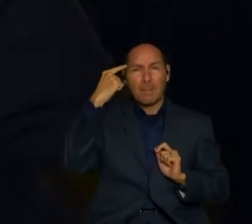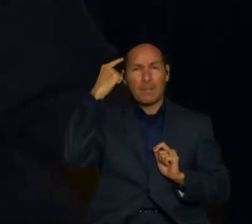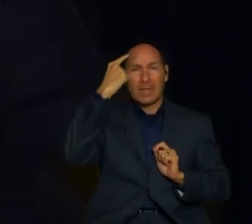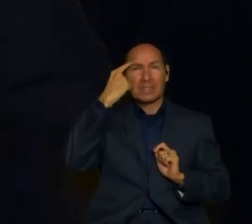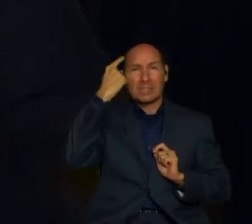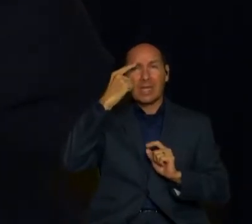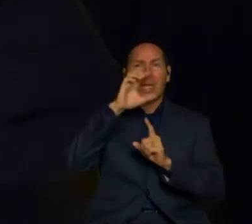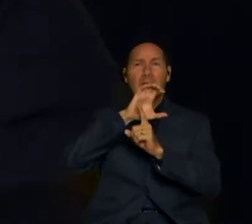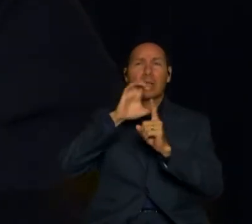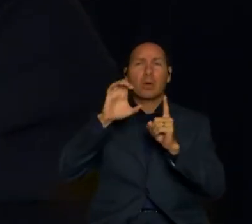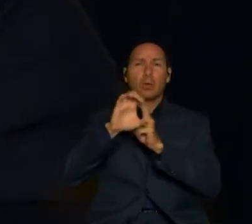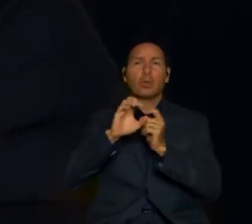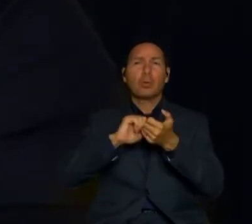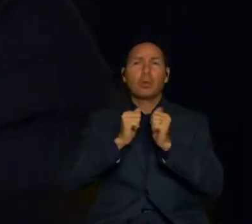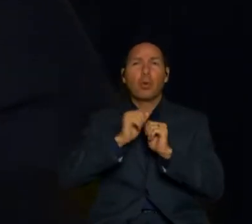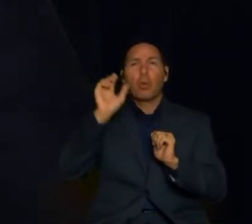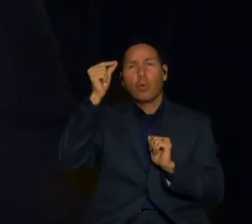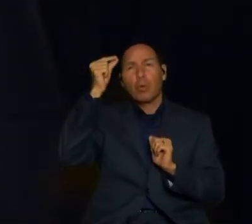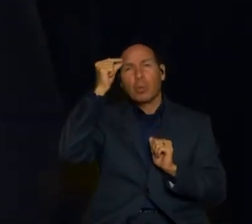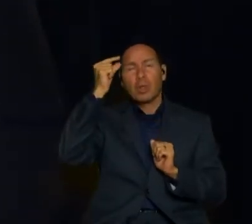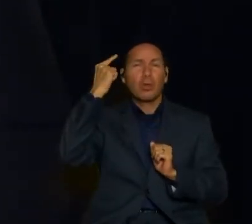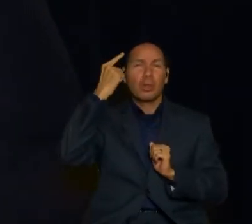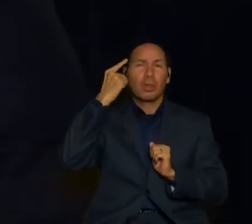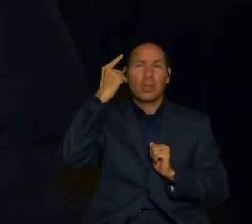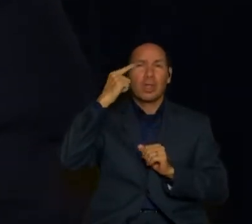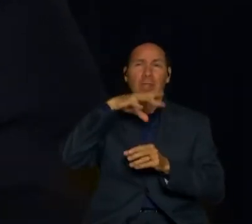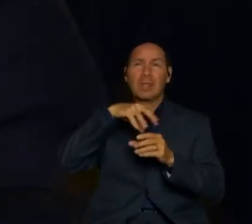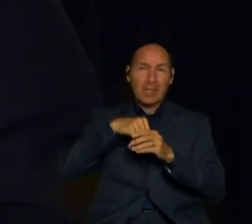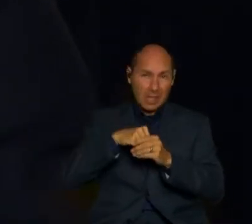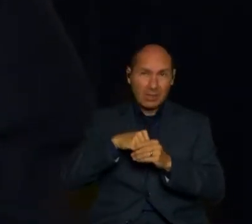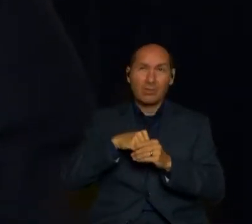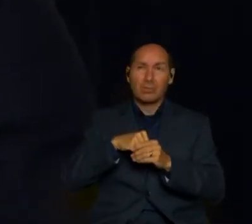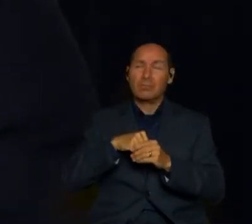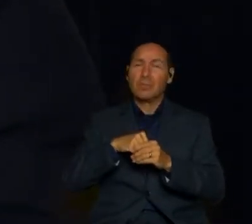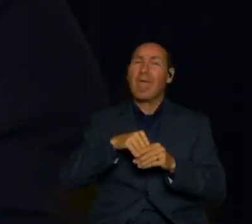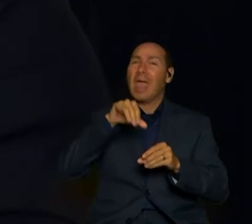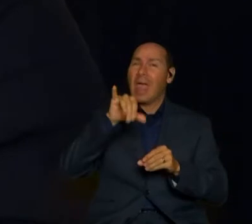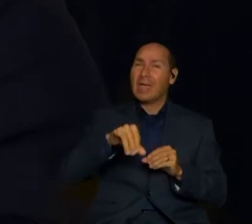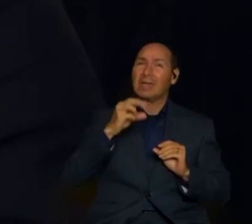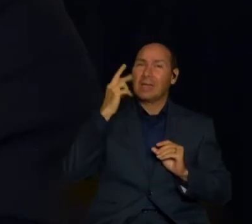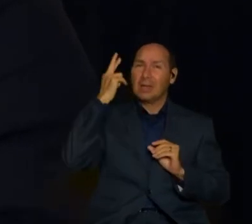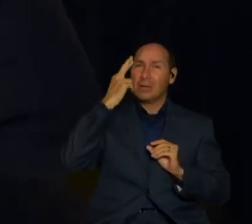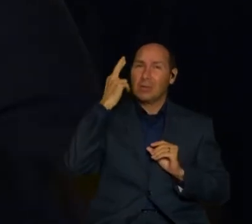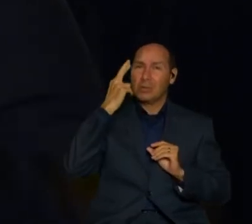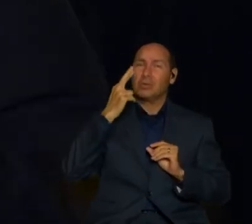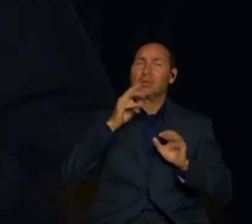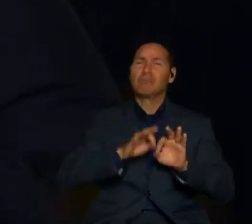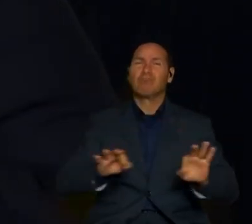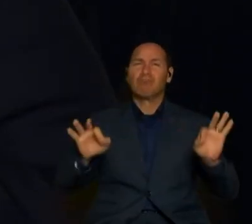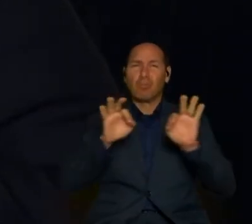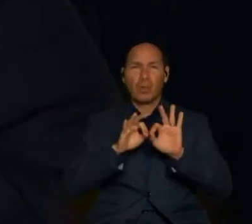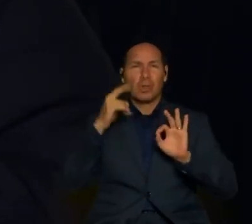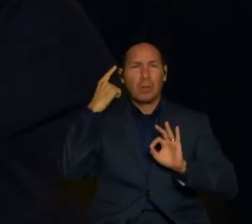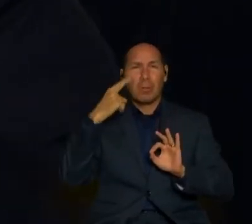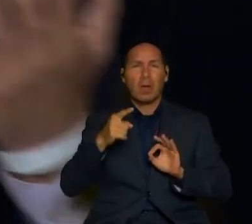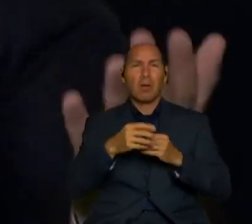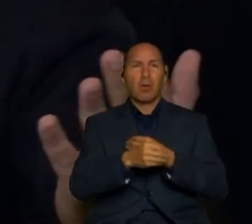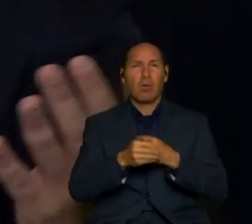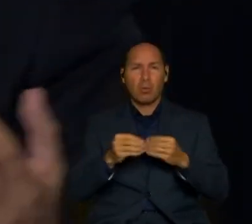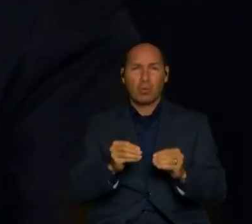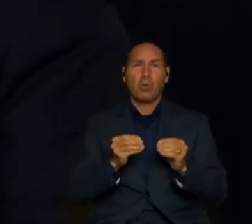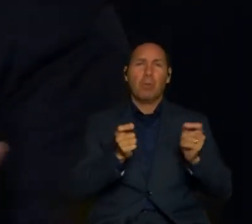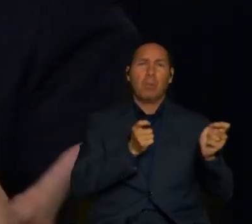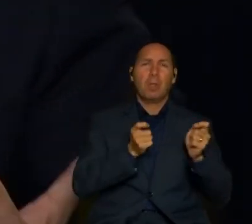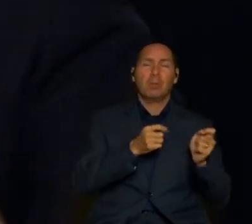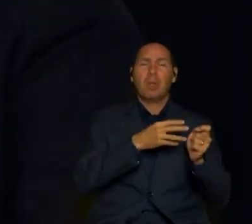employees think about their responsibility inside government. So that's why it was really important for the Office of Management and Budget and